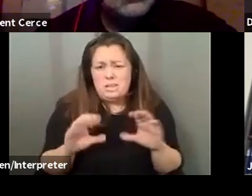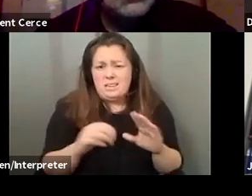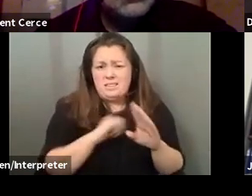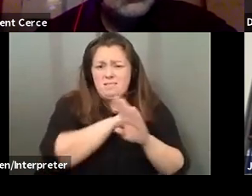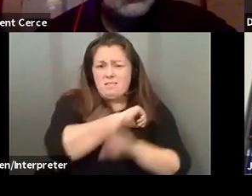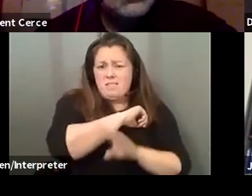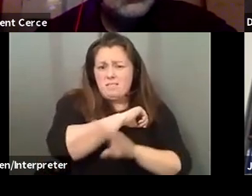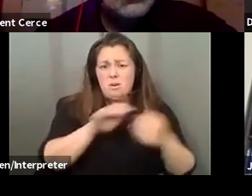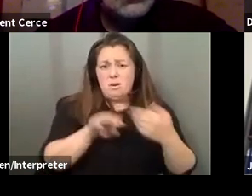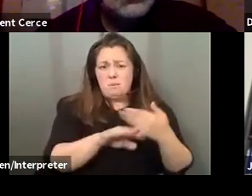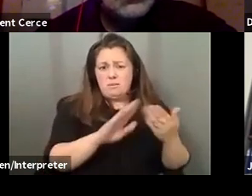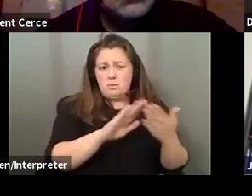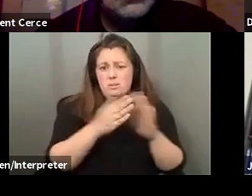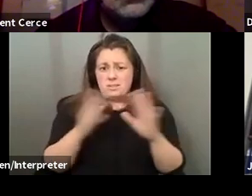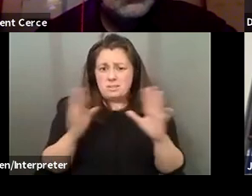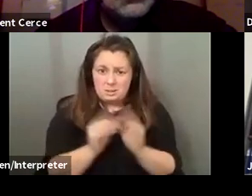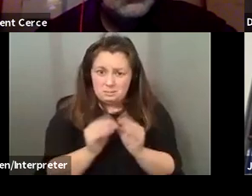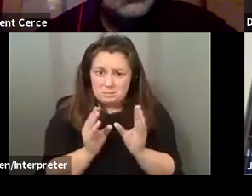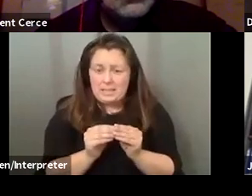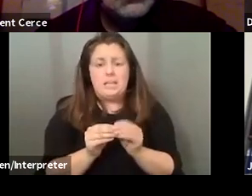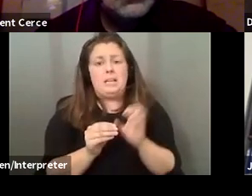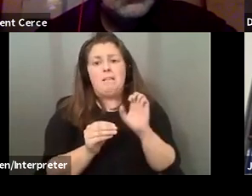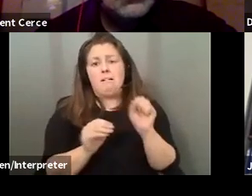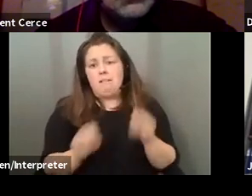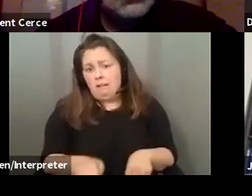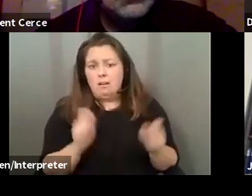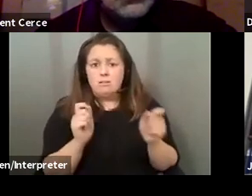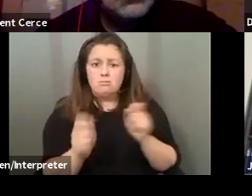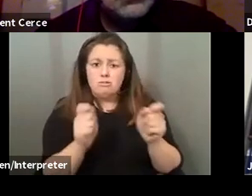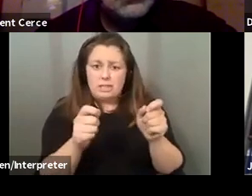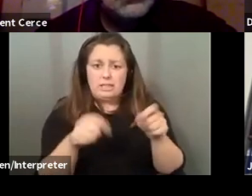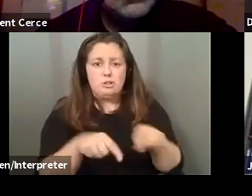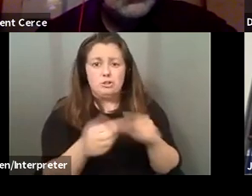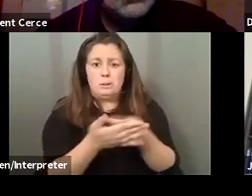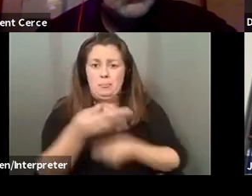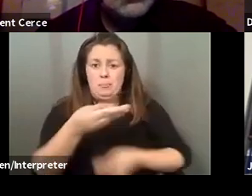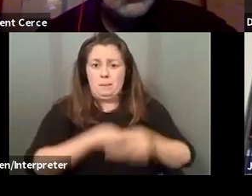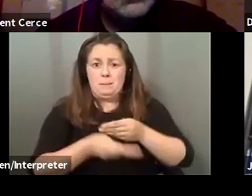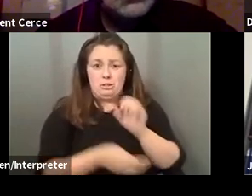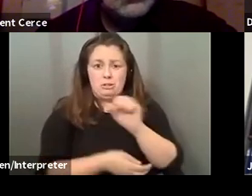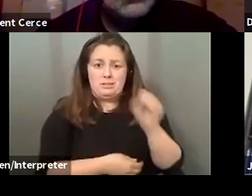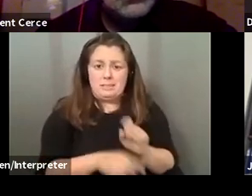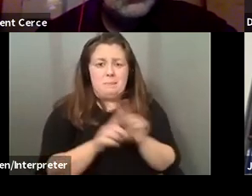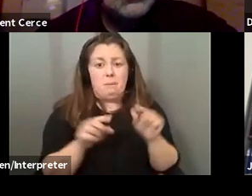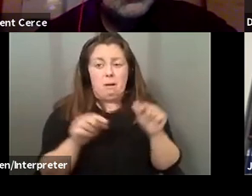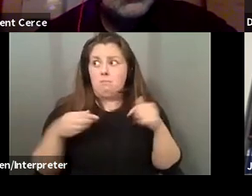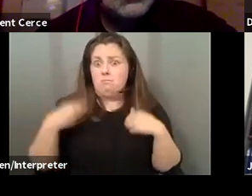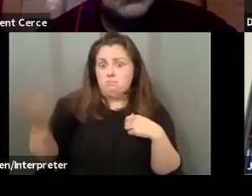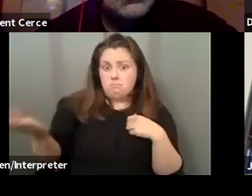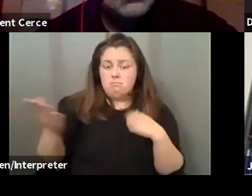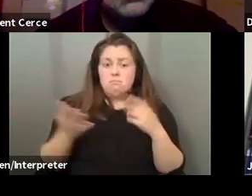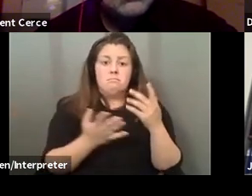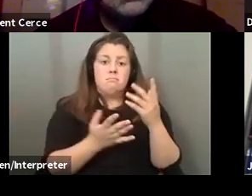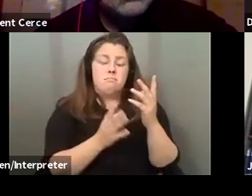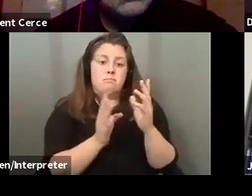know, as it goes towards the budget season as well. But I think just saying these are our meetings. We moved to Thursdays because of the joint